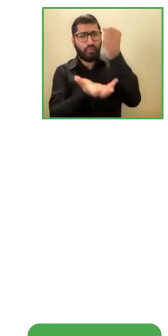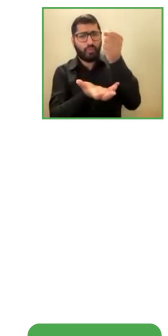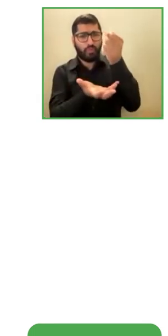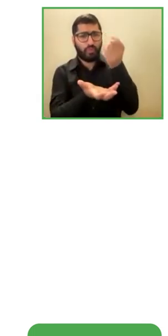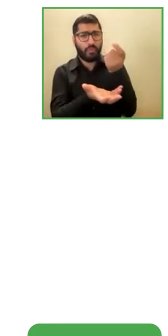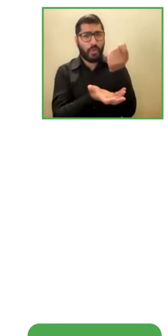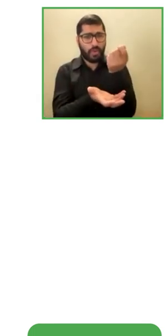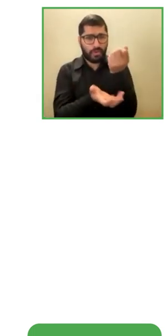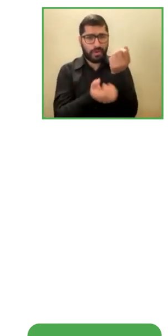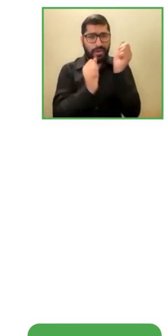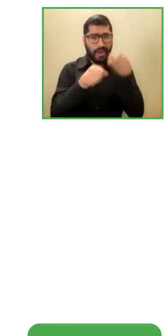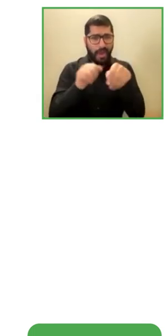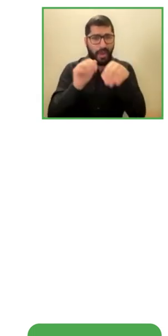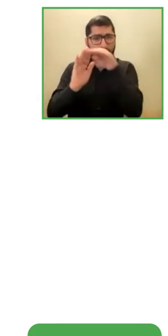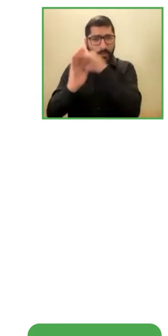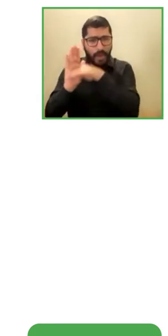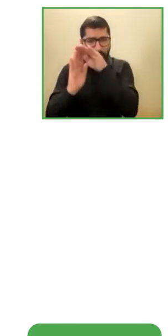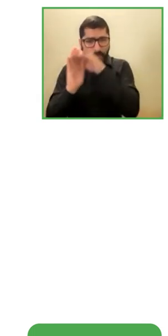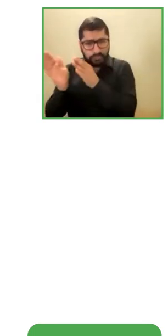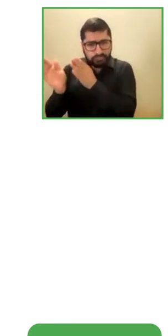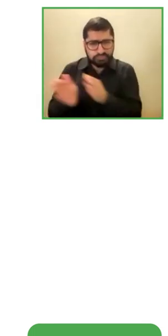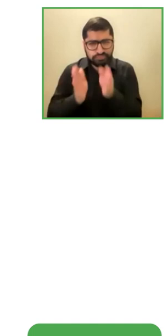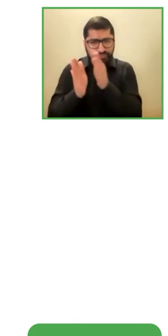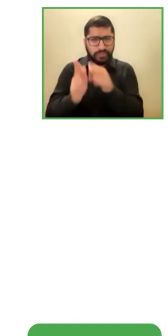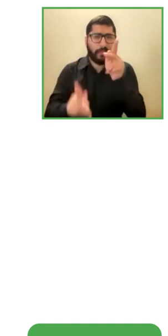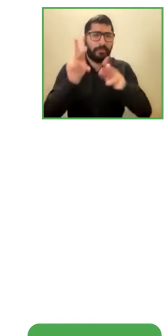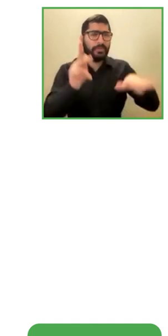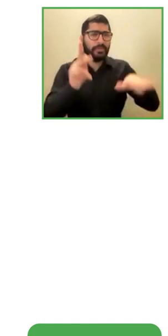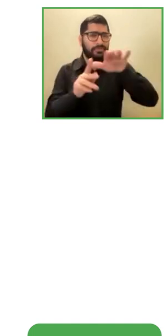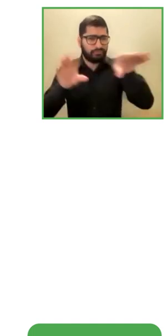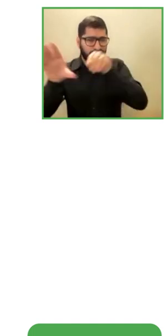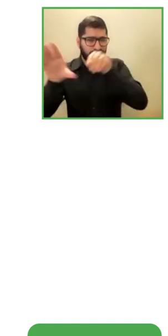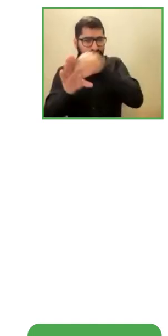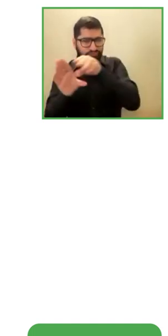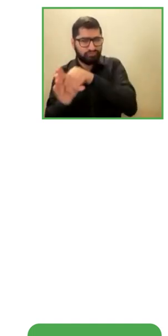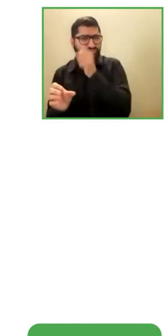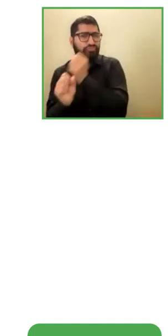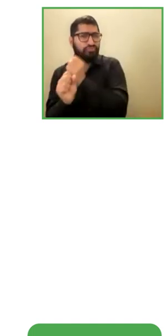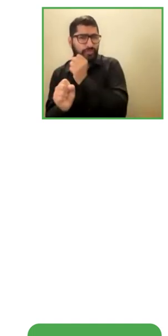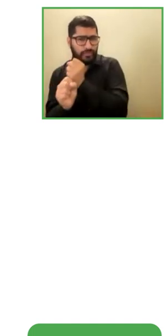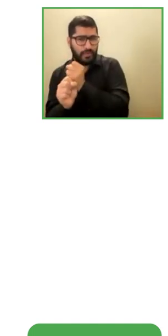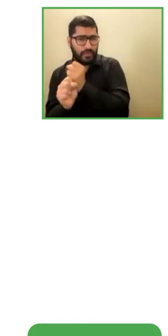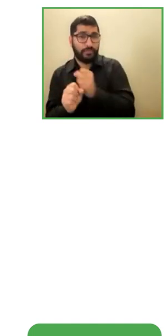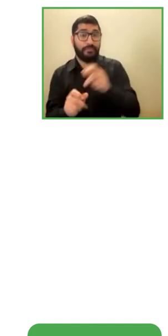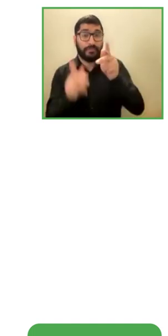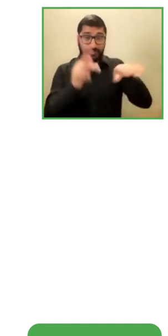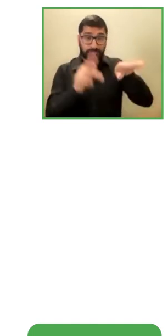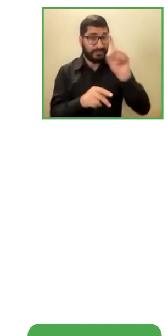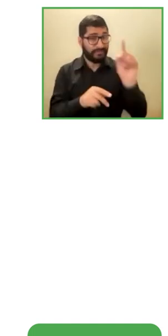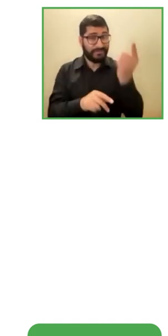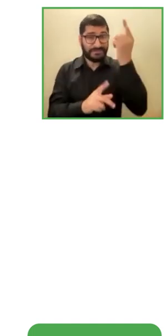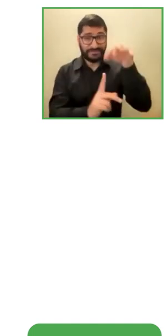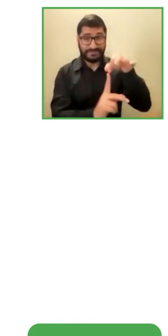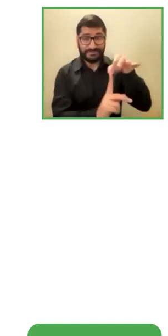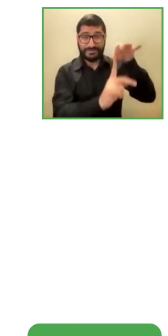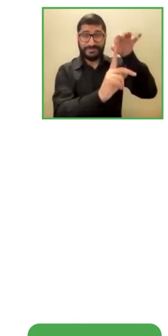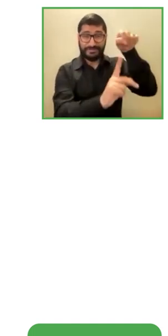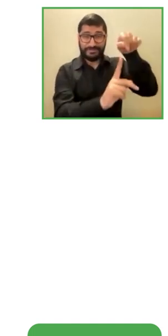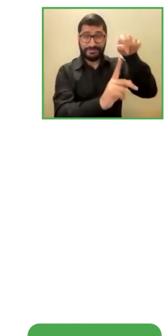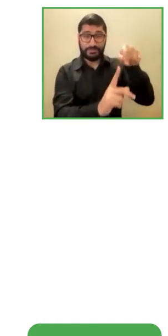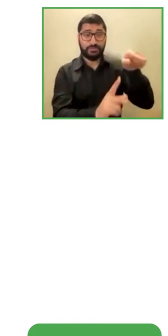beginning, the disabled people are involved in all few phases of a project cycle